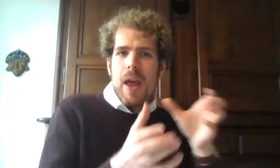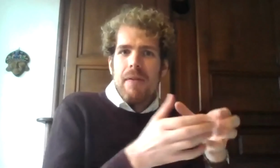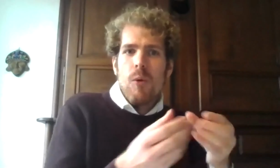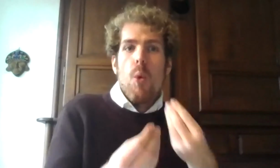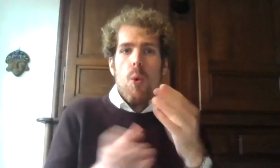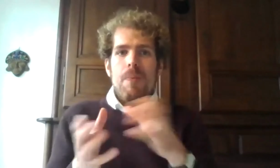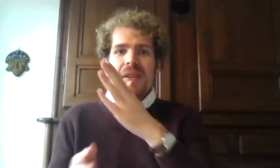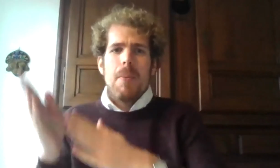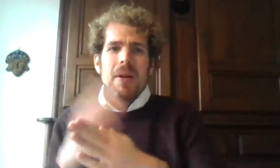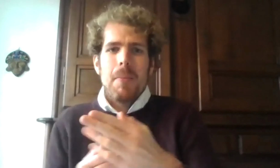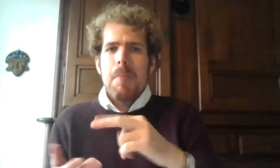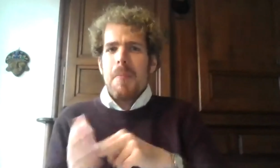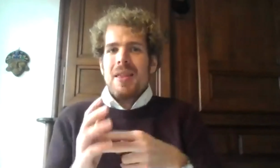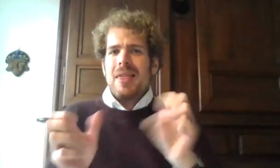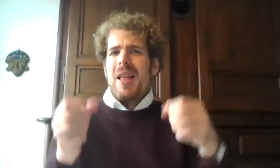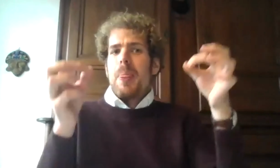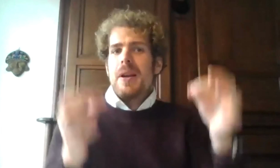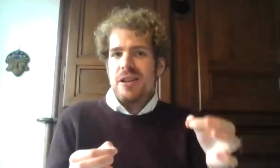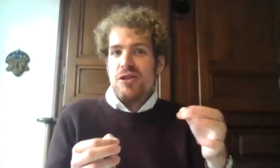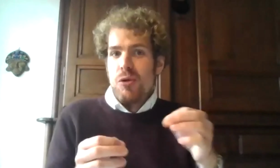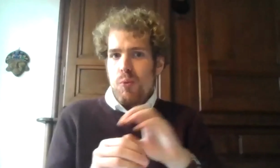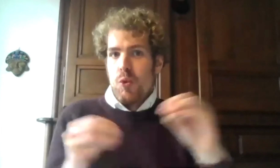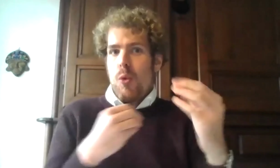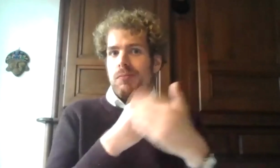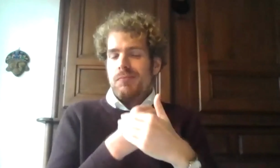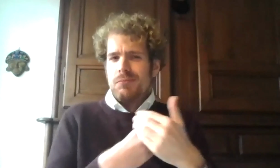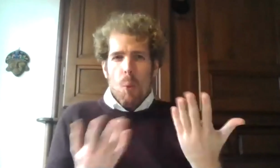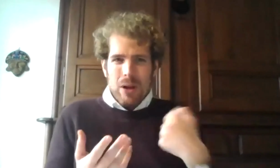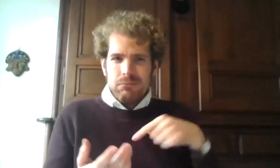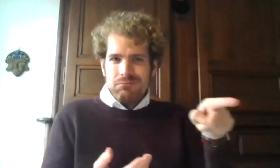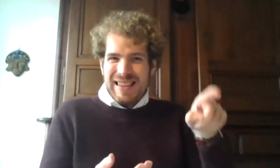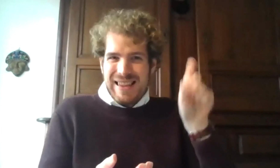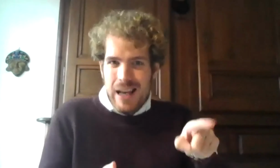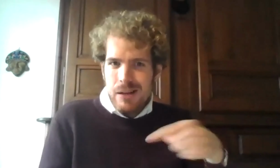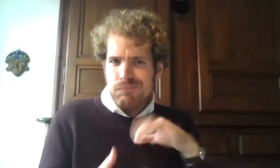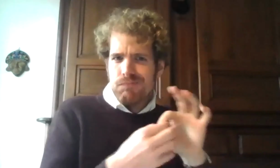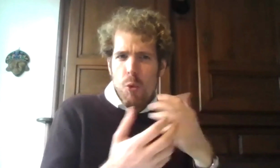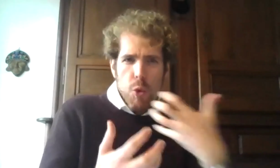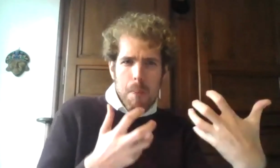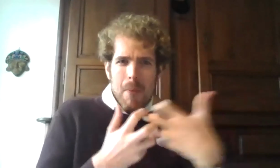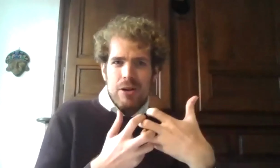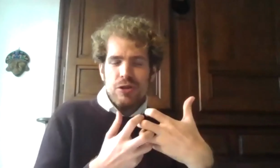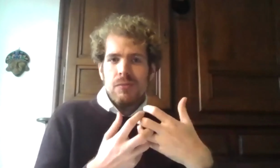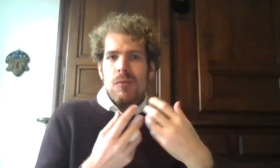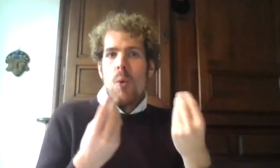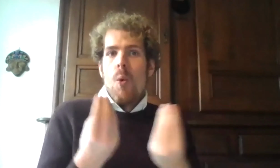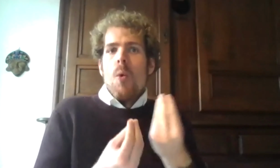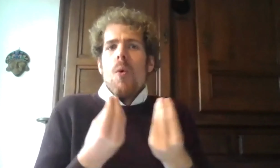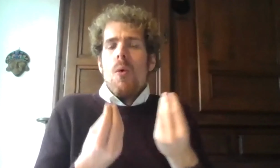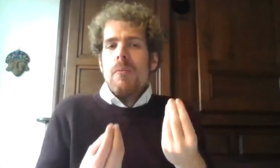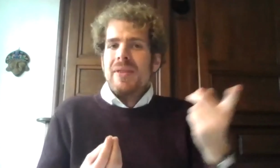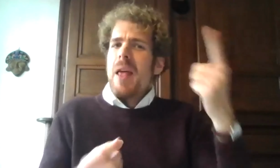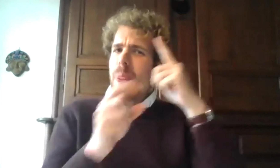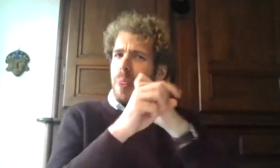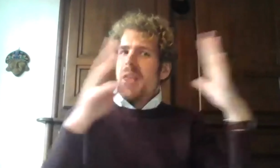having these conversations without deaf and disabled organizations and persons there is the problem, right?